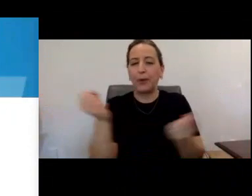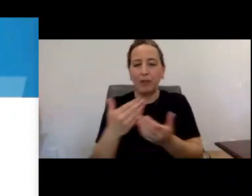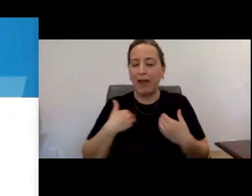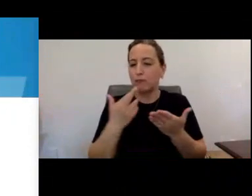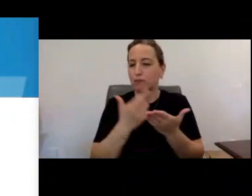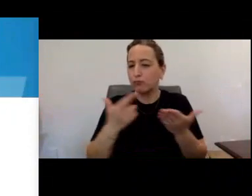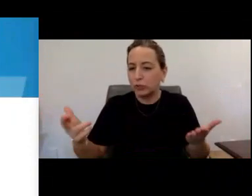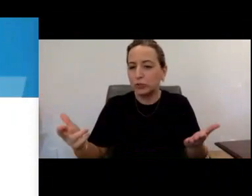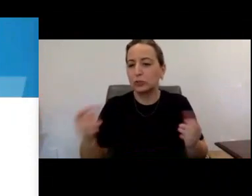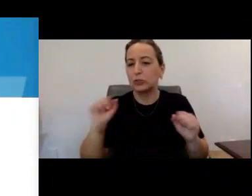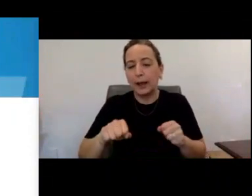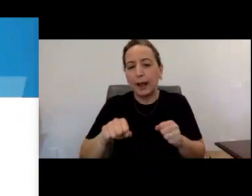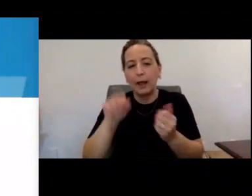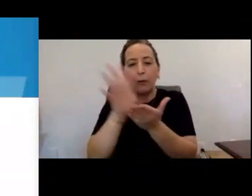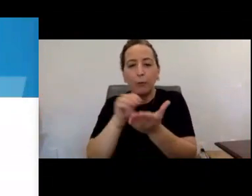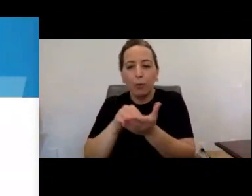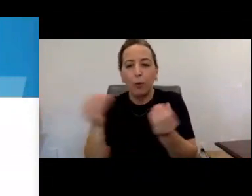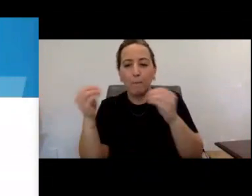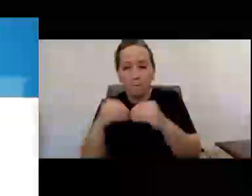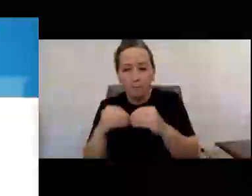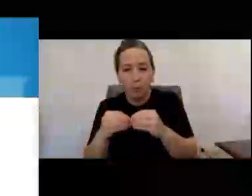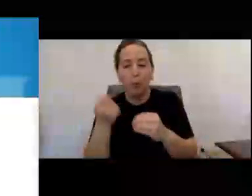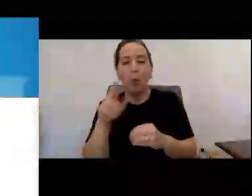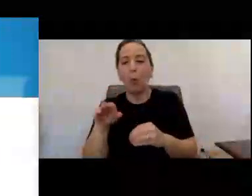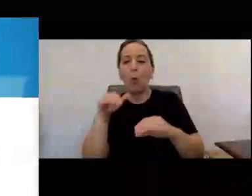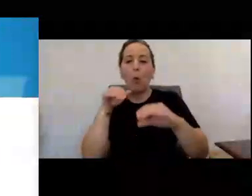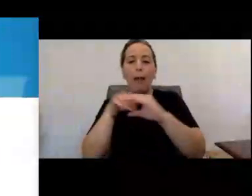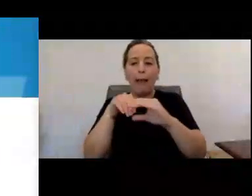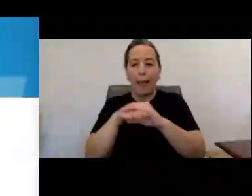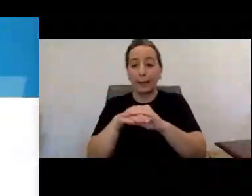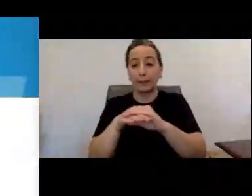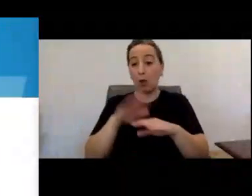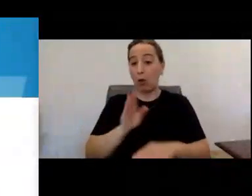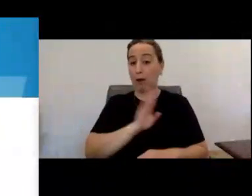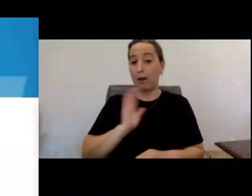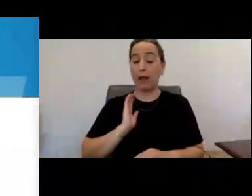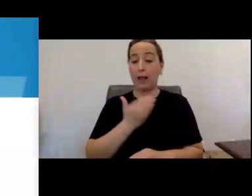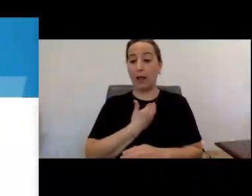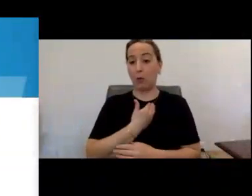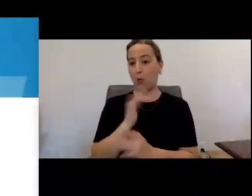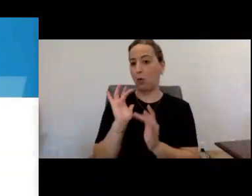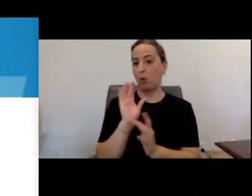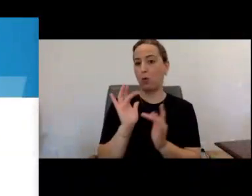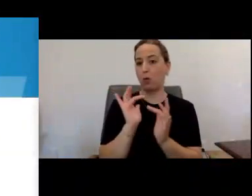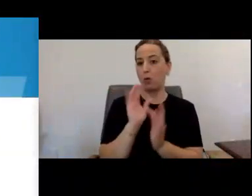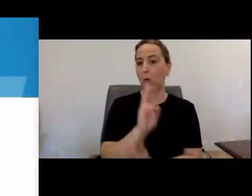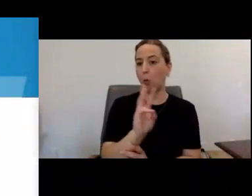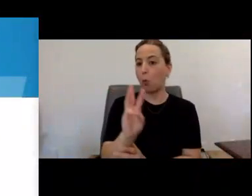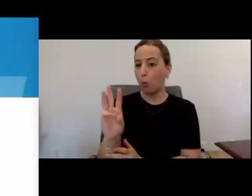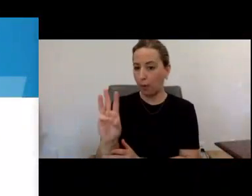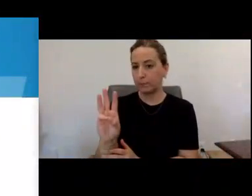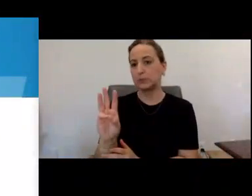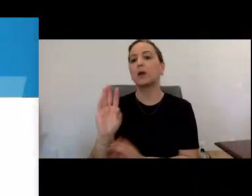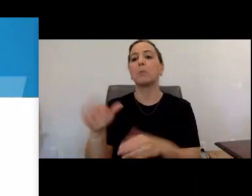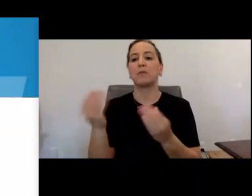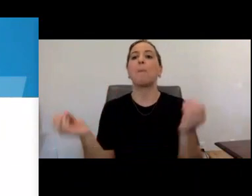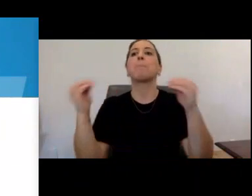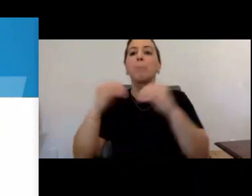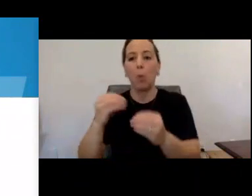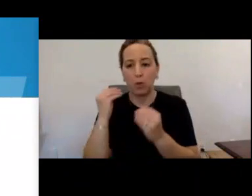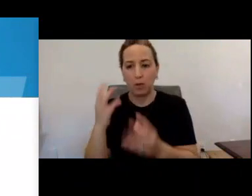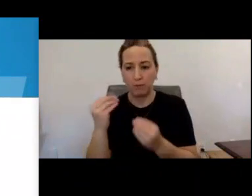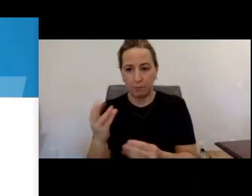those regulations. You can also access fact sheets on our website that provide additional information on this. We